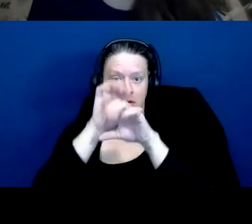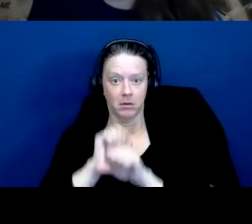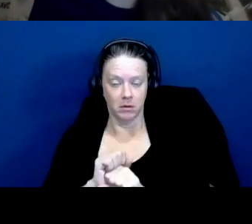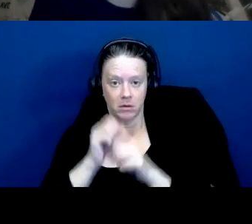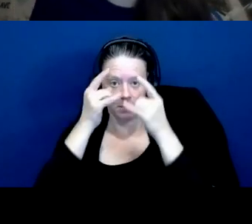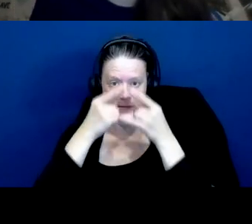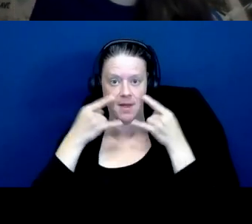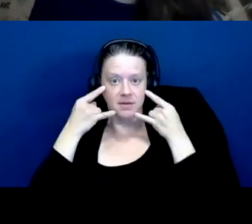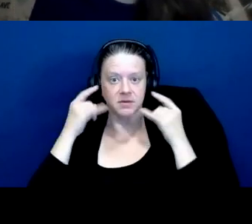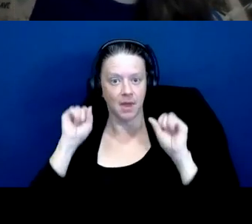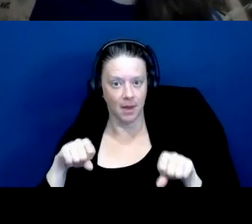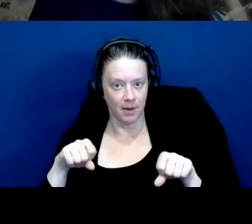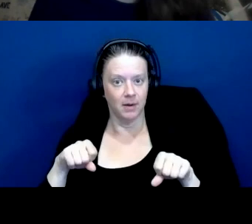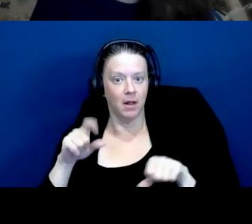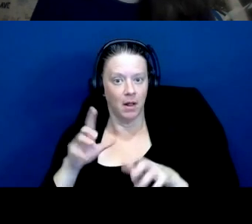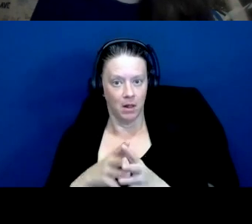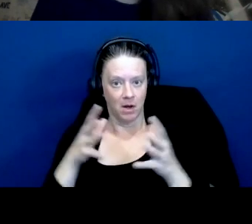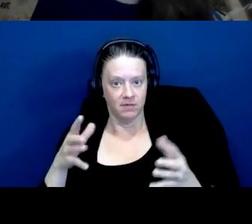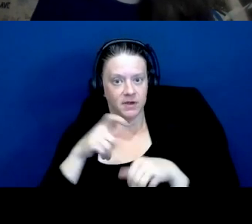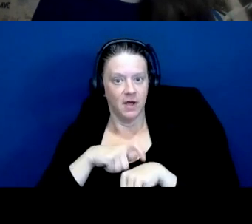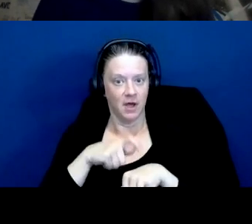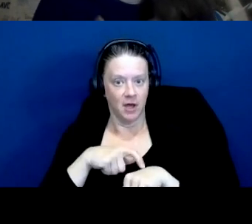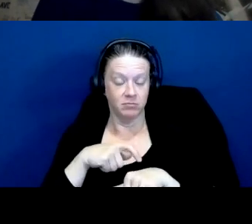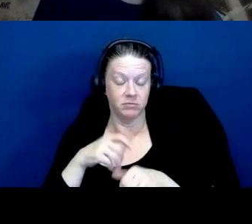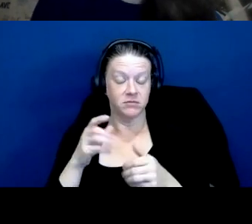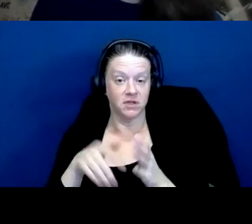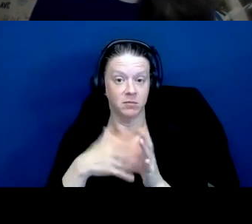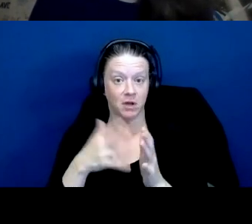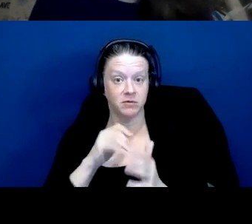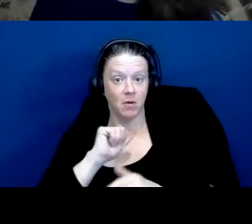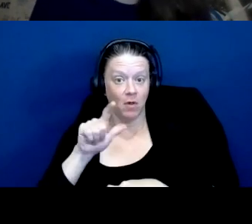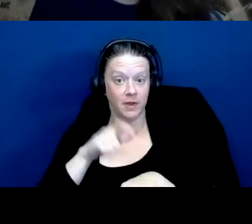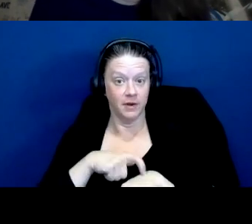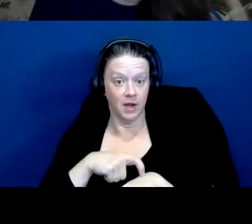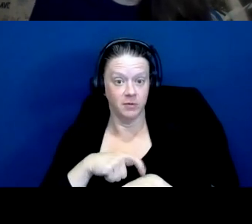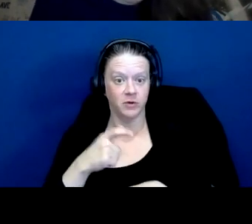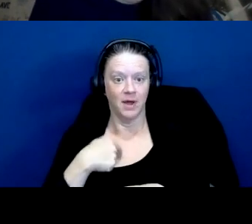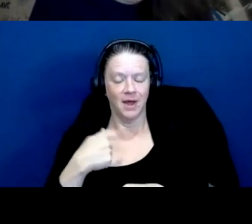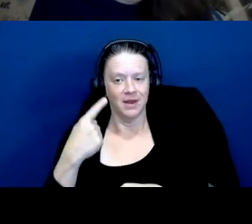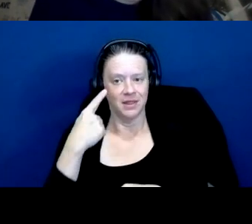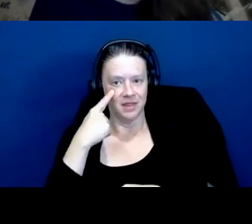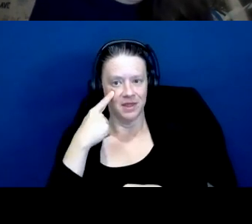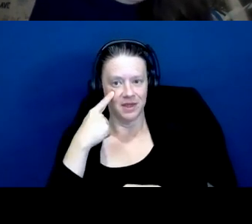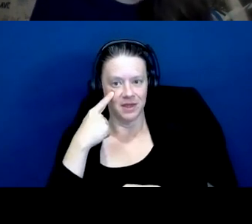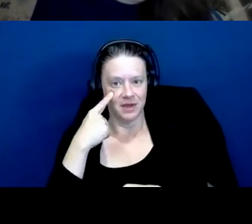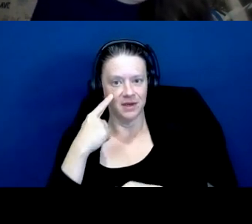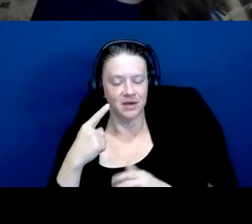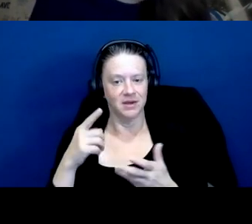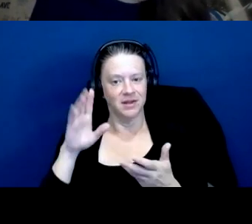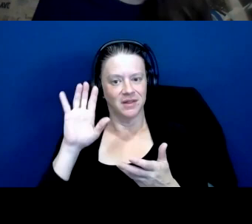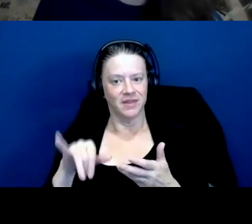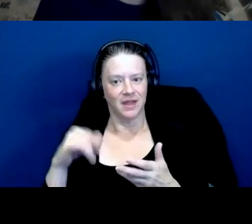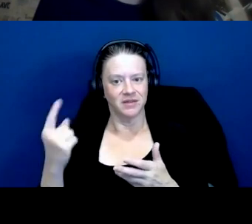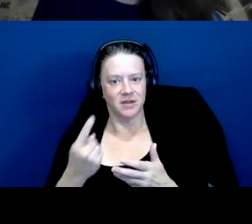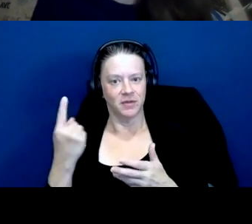of the time. So I really do think that this is something that we